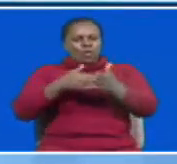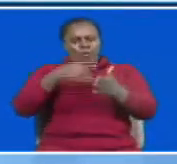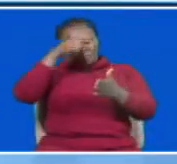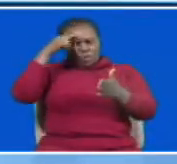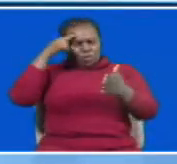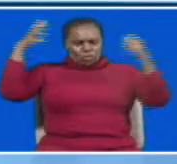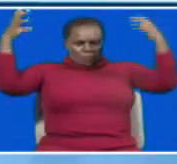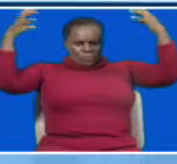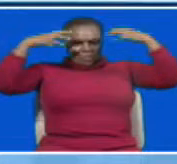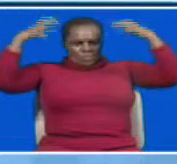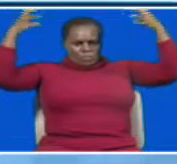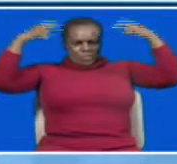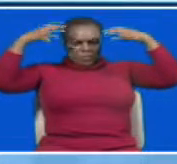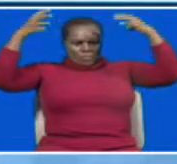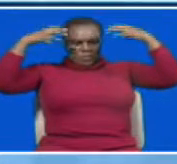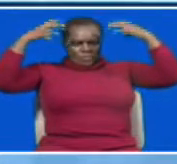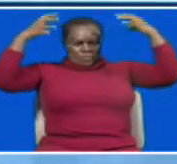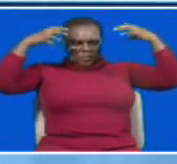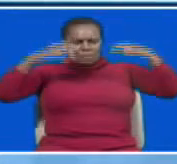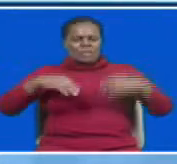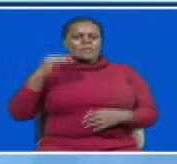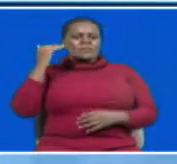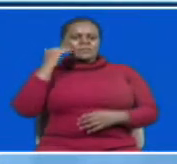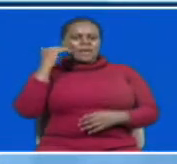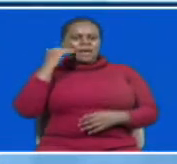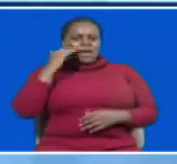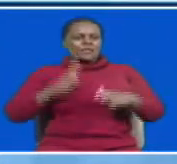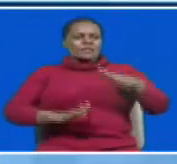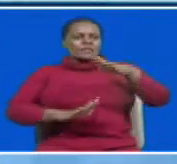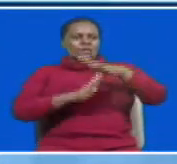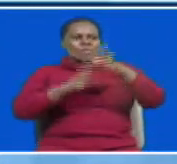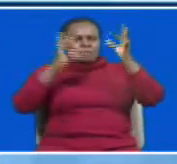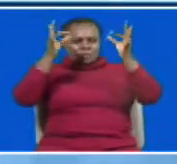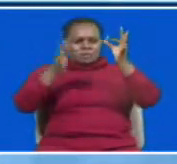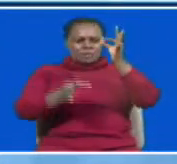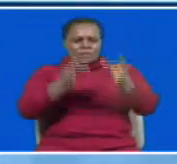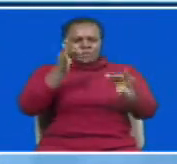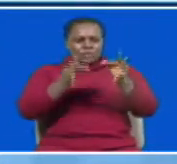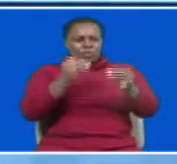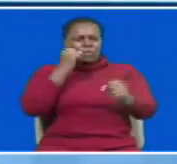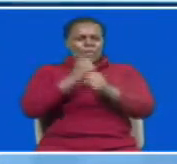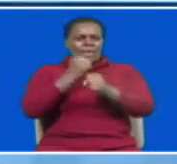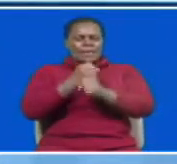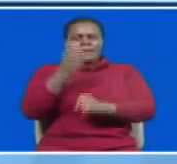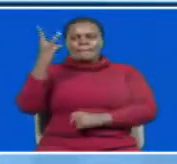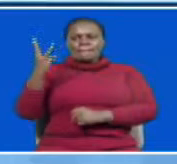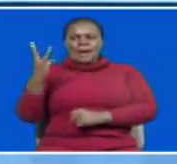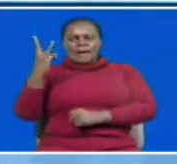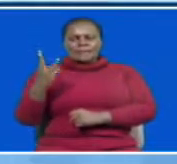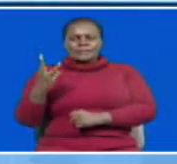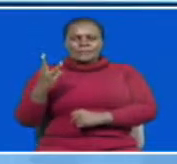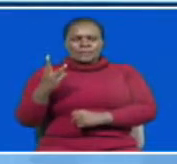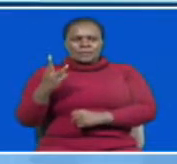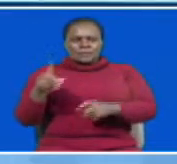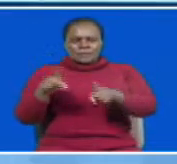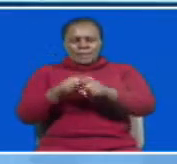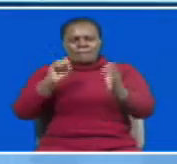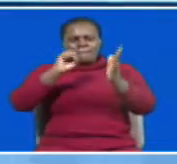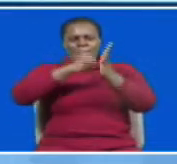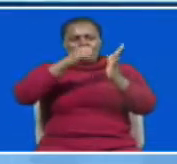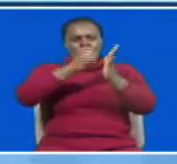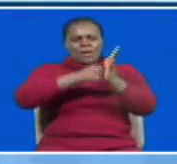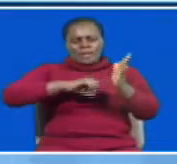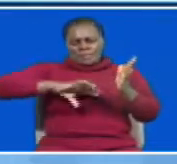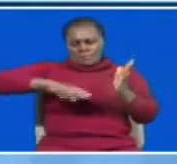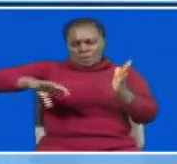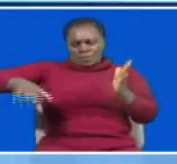heavy rains pounding Chuka Town. Siaya was ahead and a decision will be made on the match. In basketball, Makueni County ladies